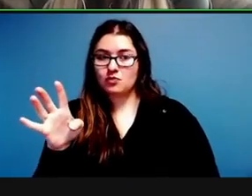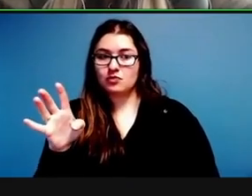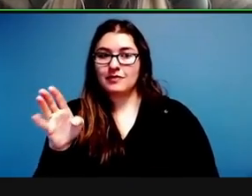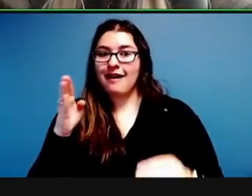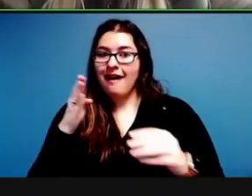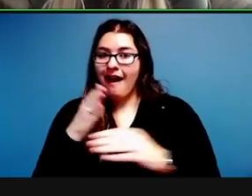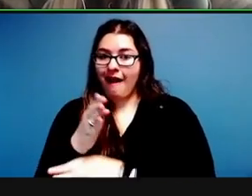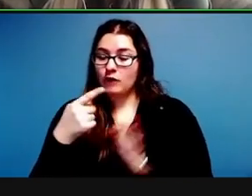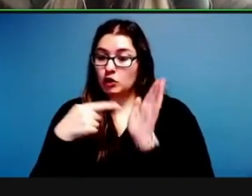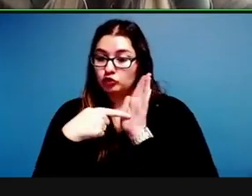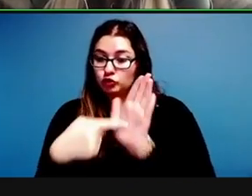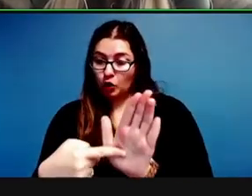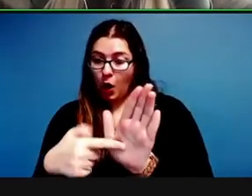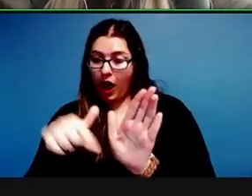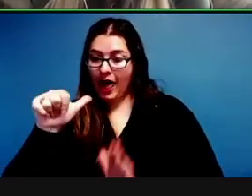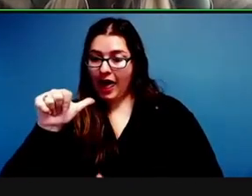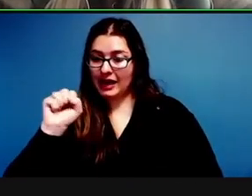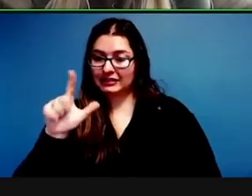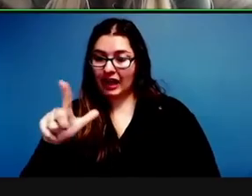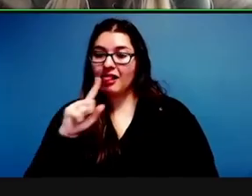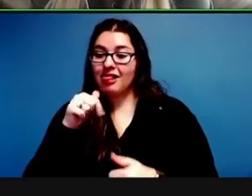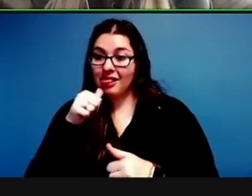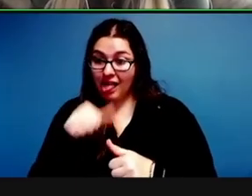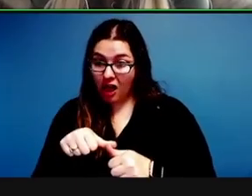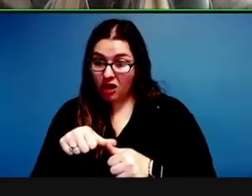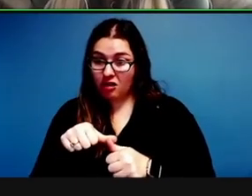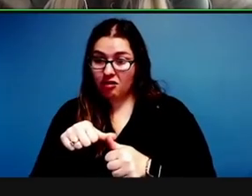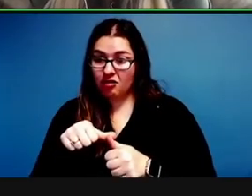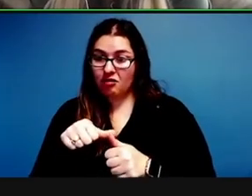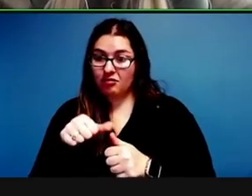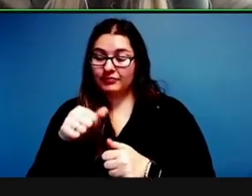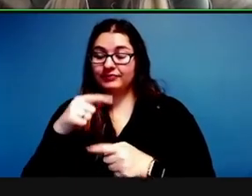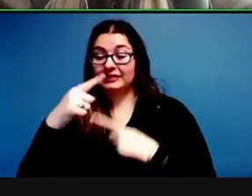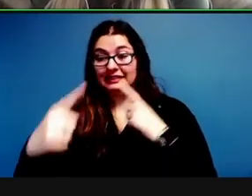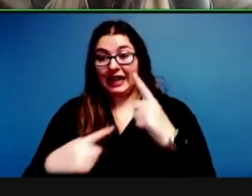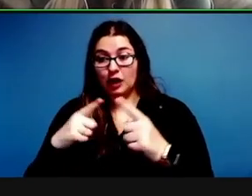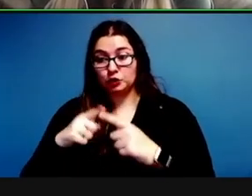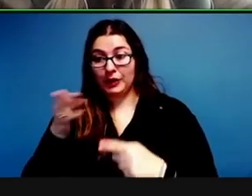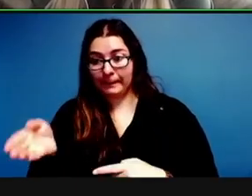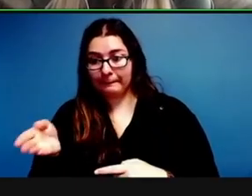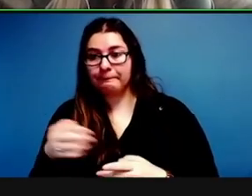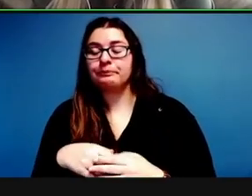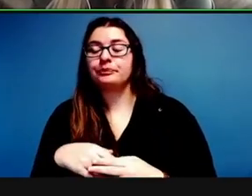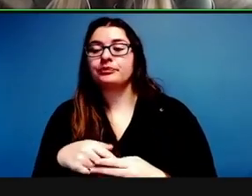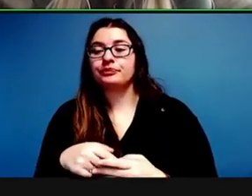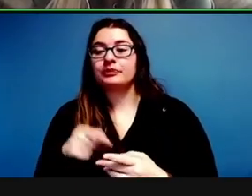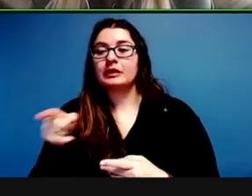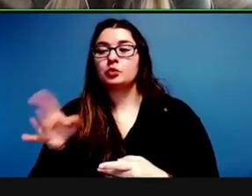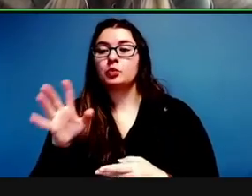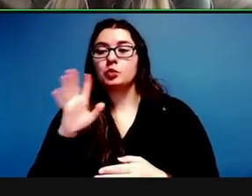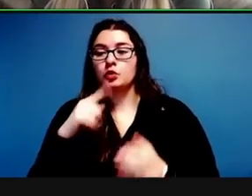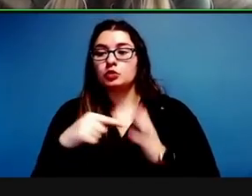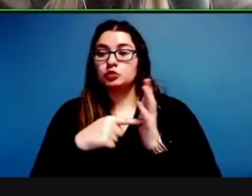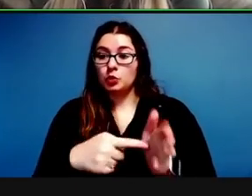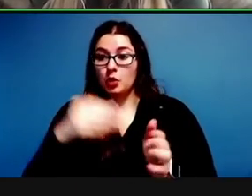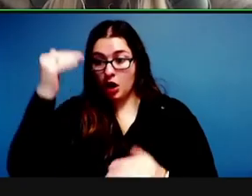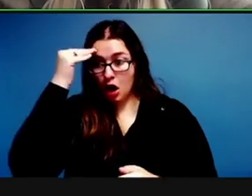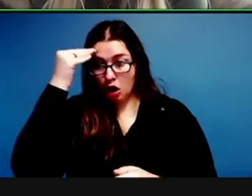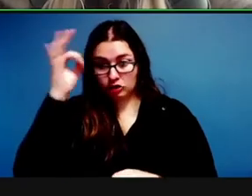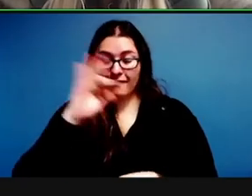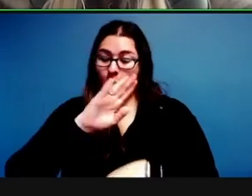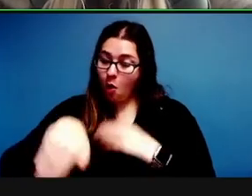after being shown an ASL letter signed to him, William will demonstrate knowledge of